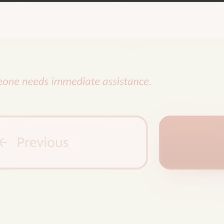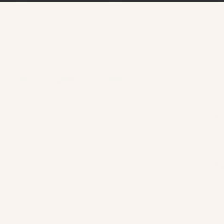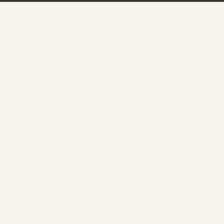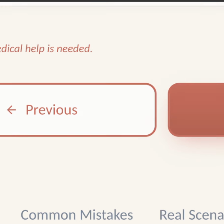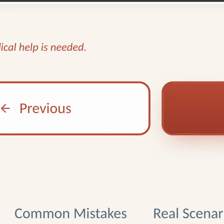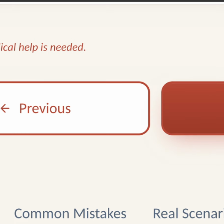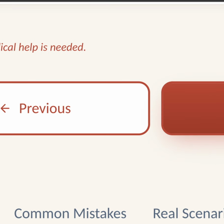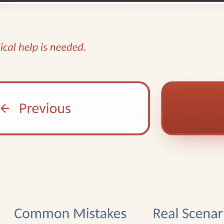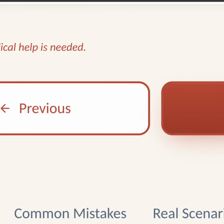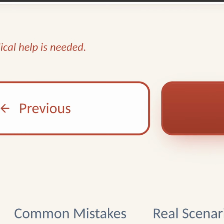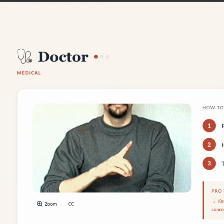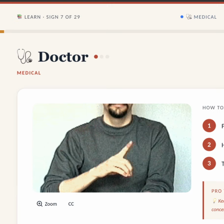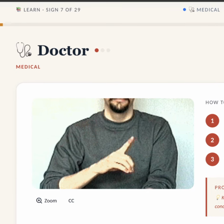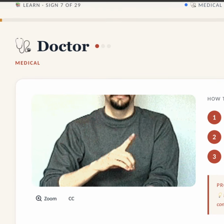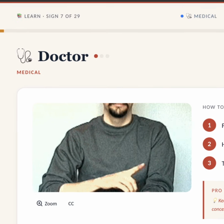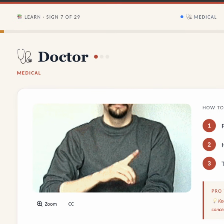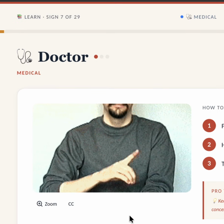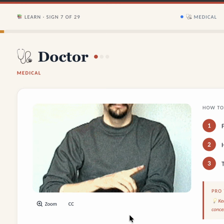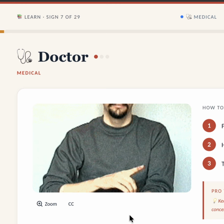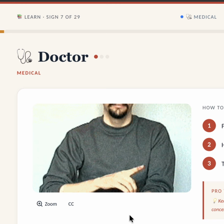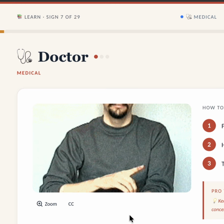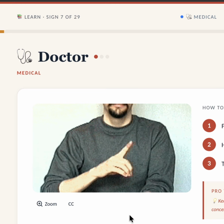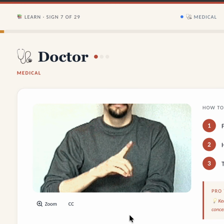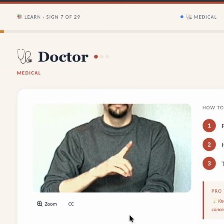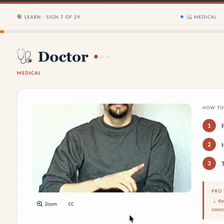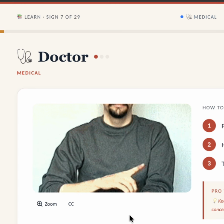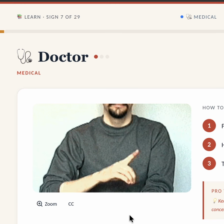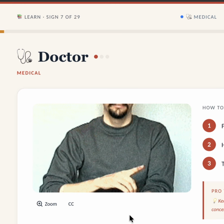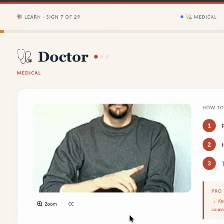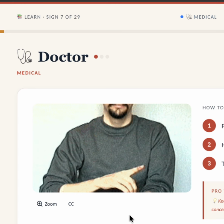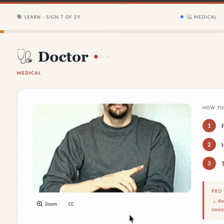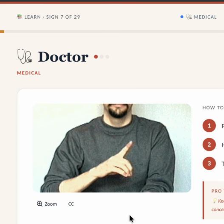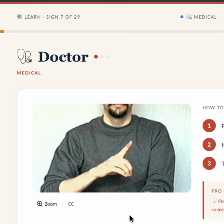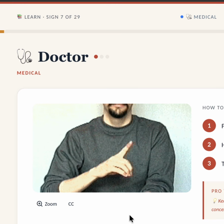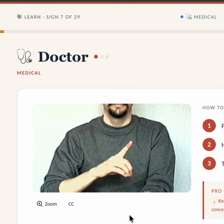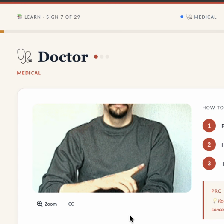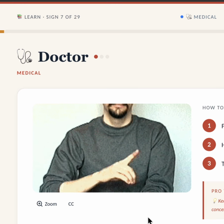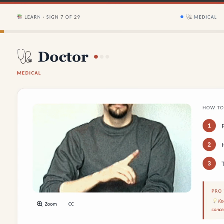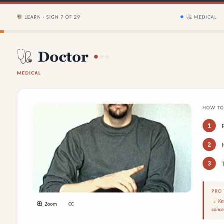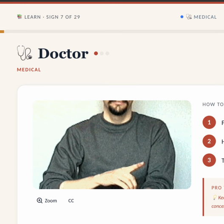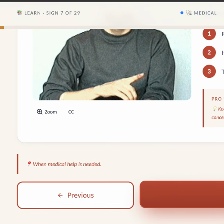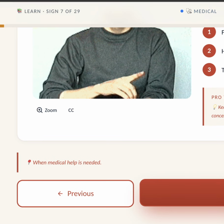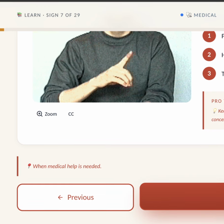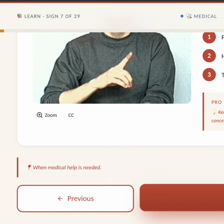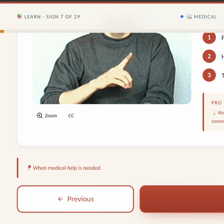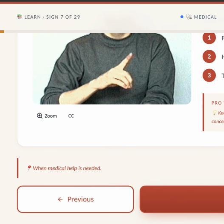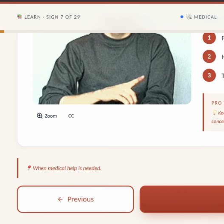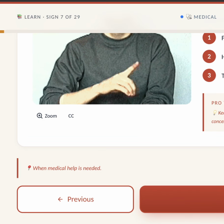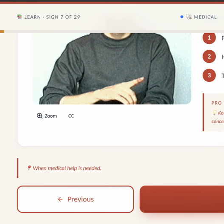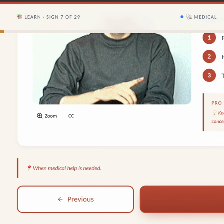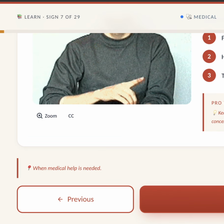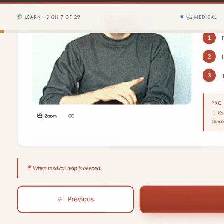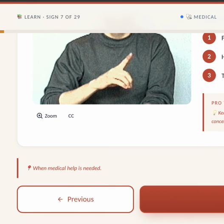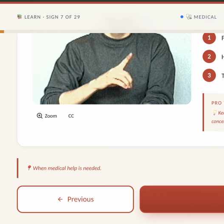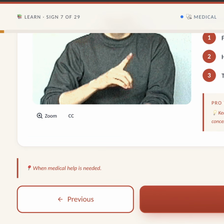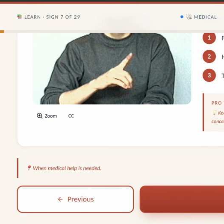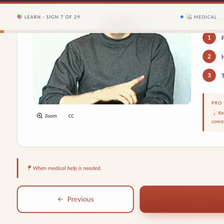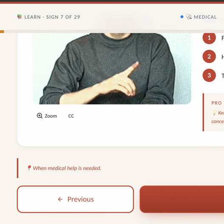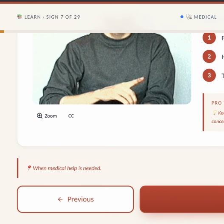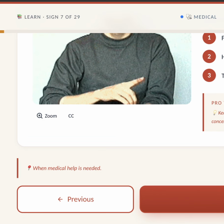for help you want to reach out to a doctor, and this is how you reach out to a doctor. And again you'll